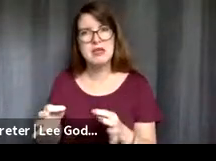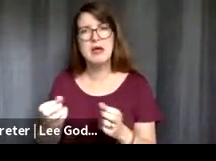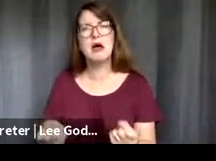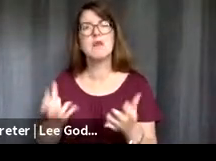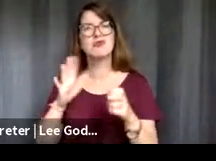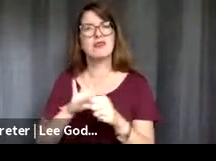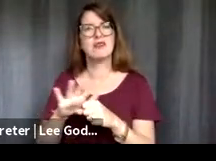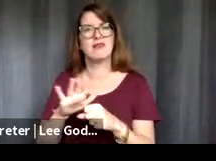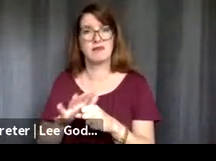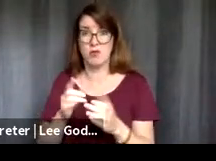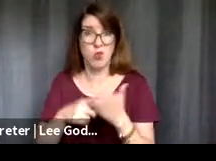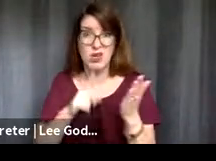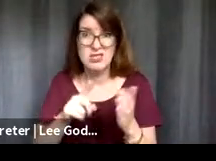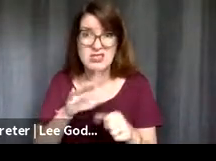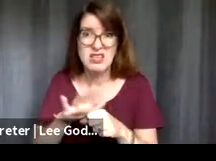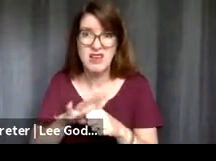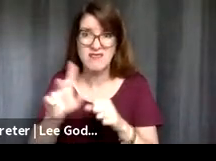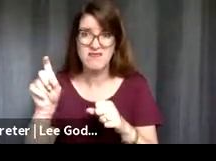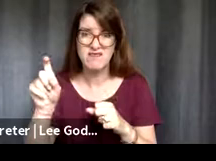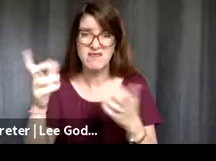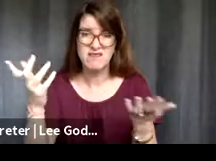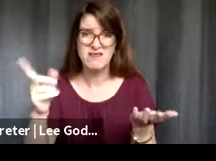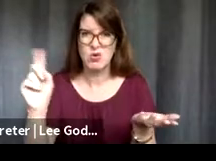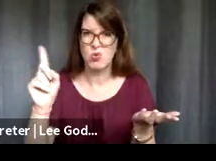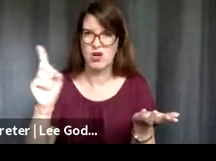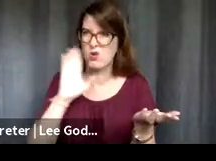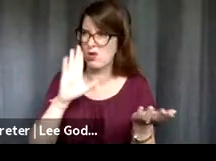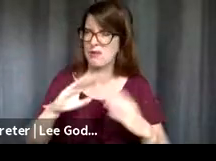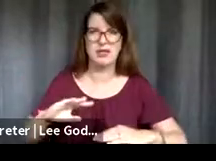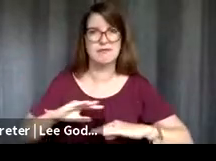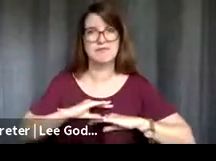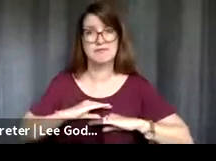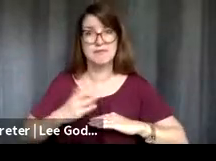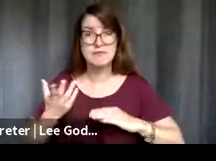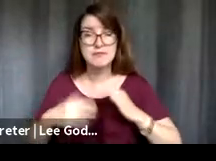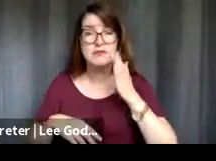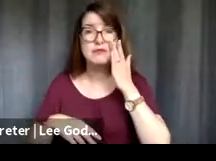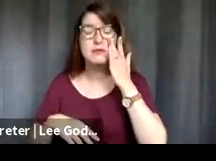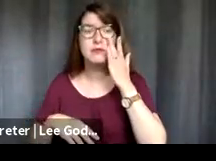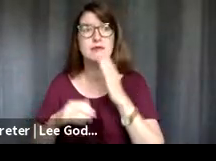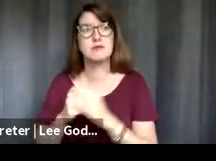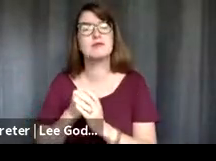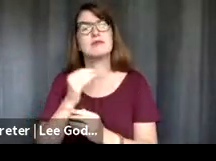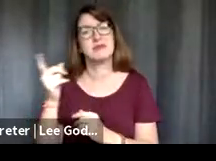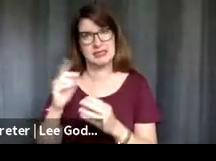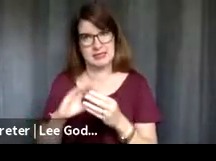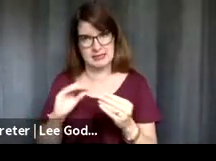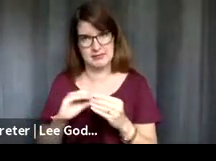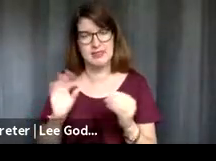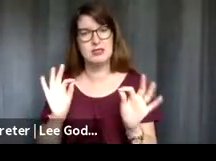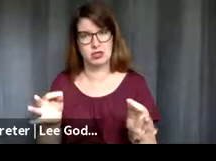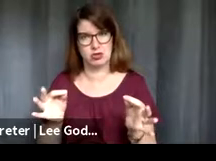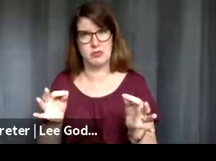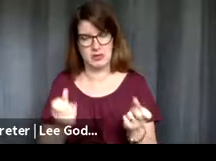enough. What's enough? You ever thought about that? Where am I going to be content? And he said he determined that. And